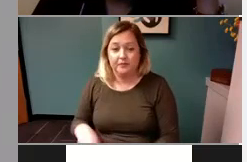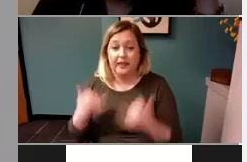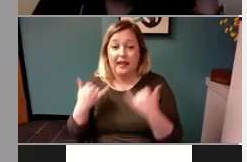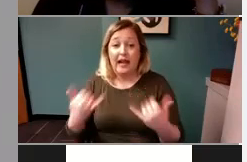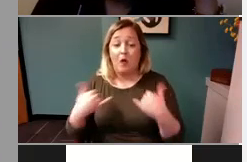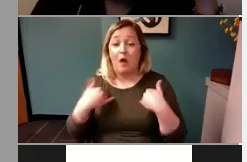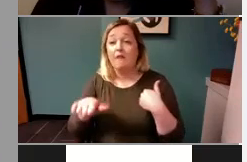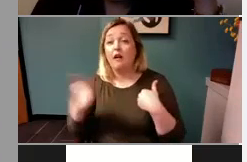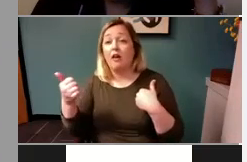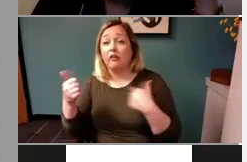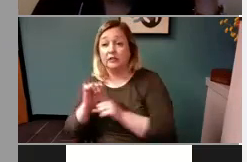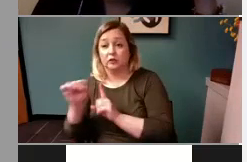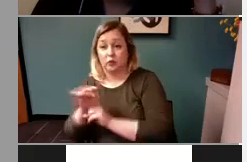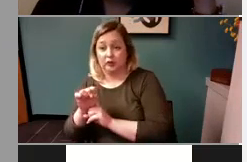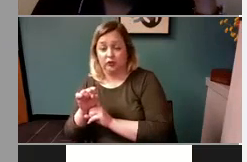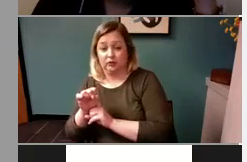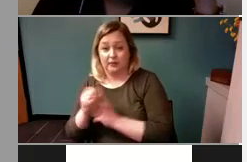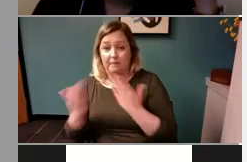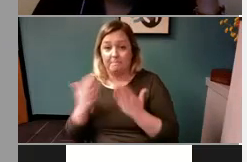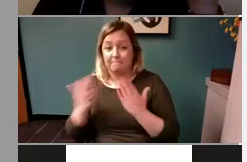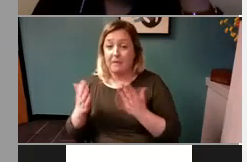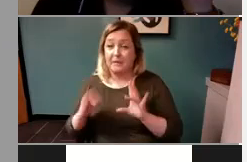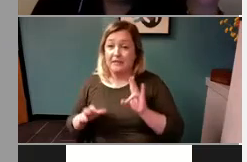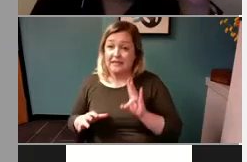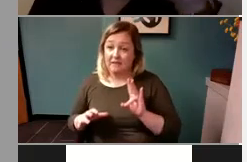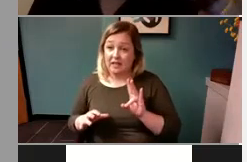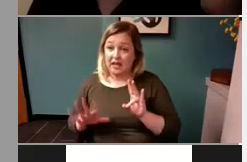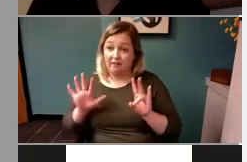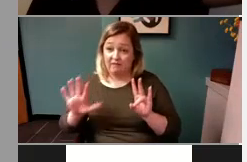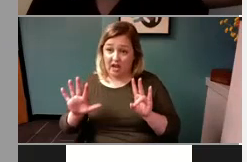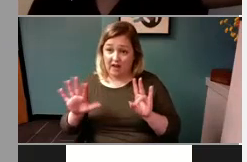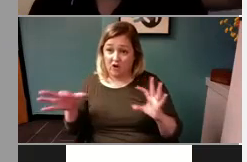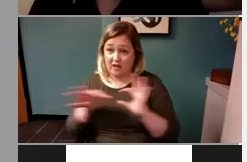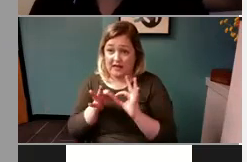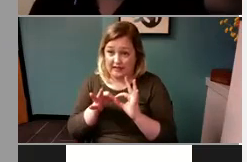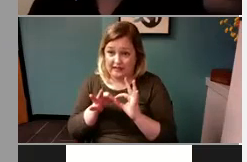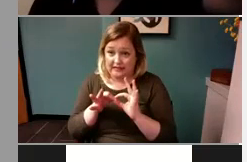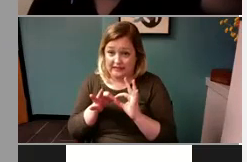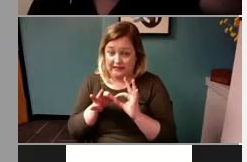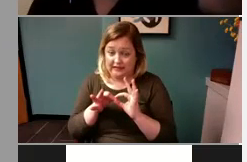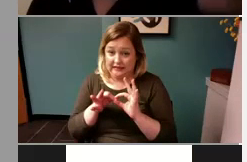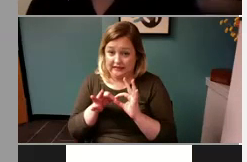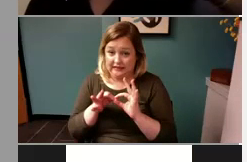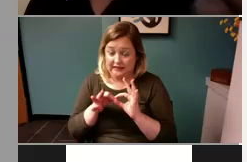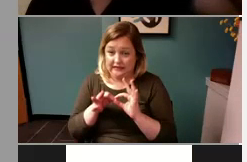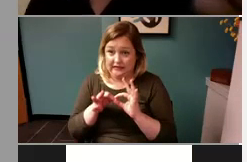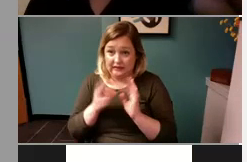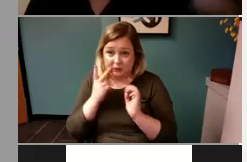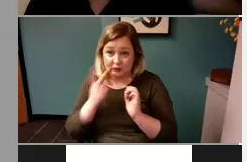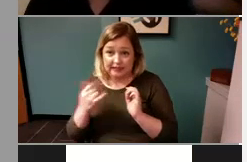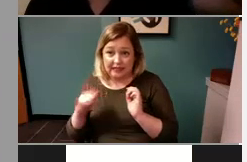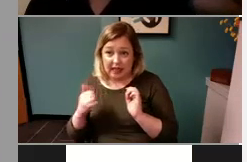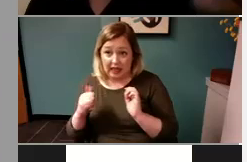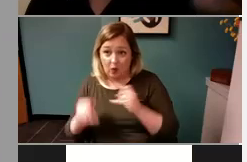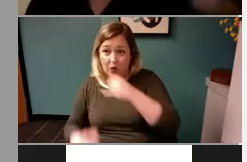where 7 connects to number 5. There is an edge between 7 and 5. That means